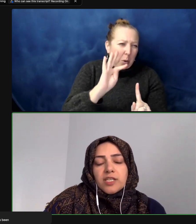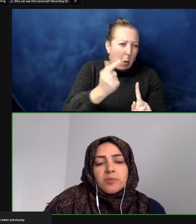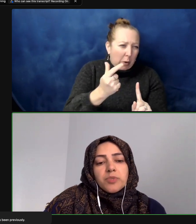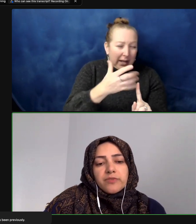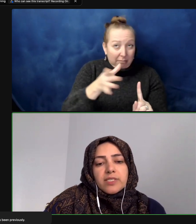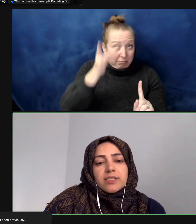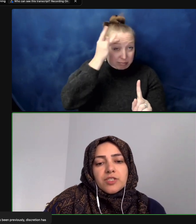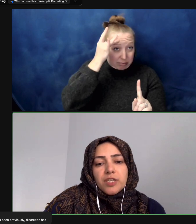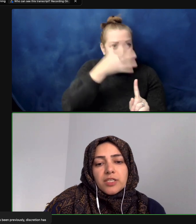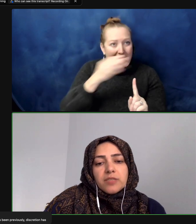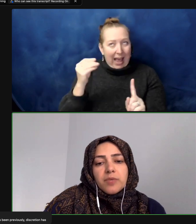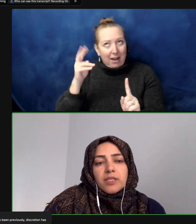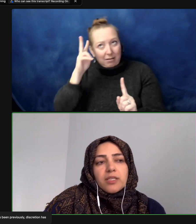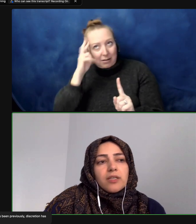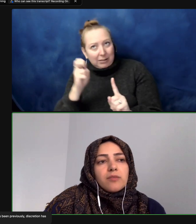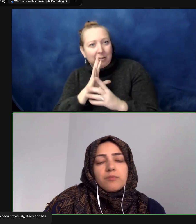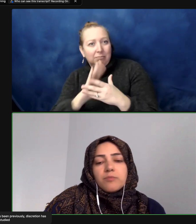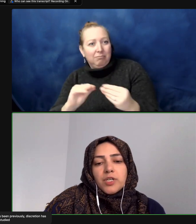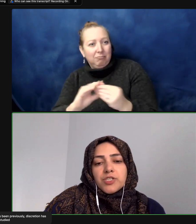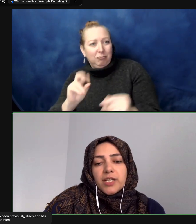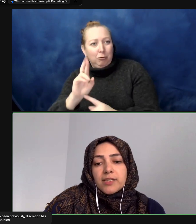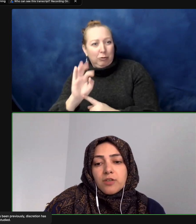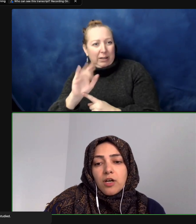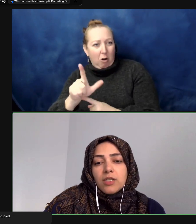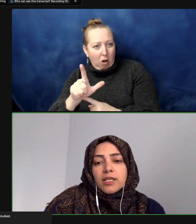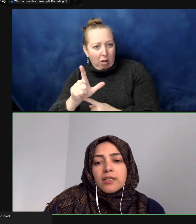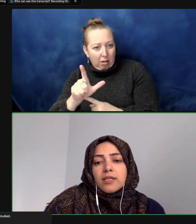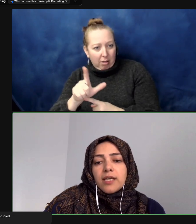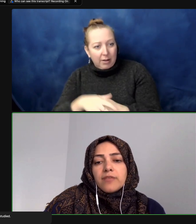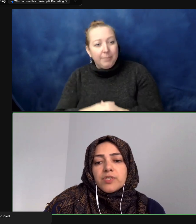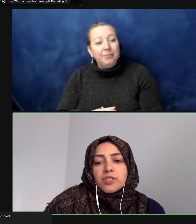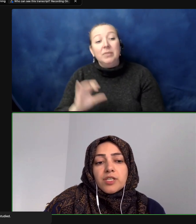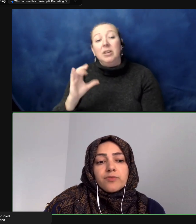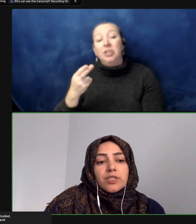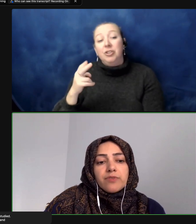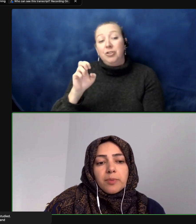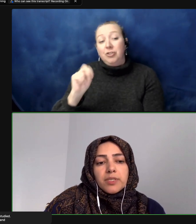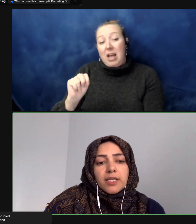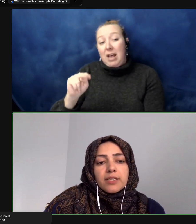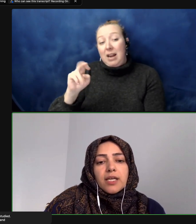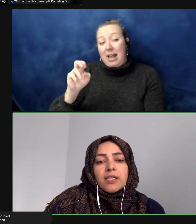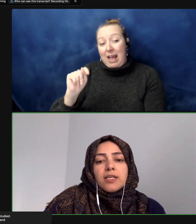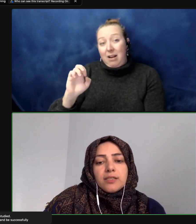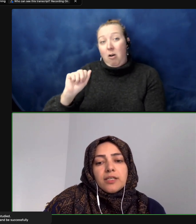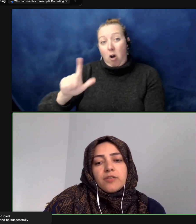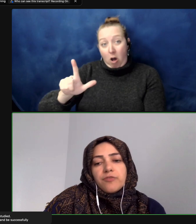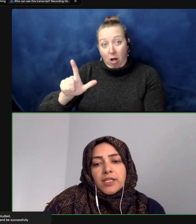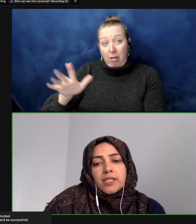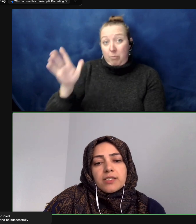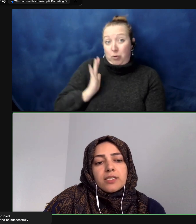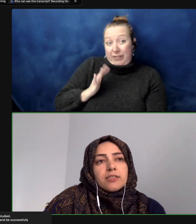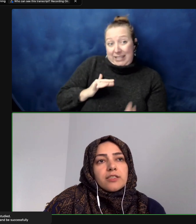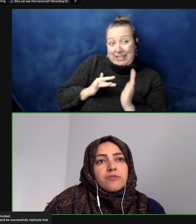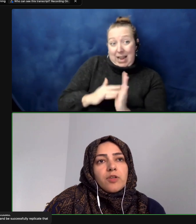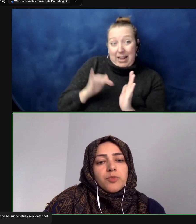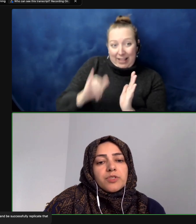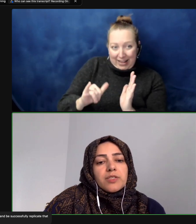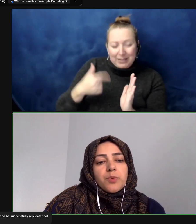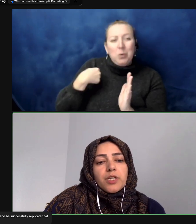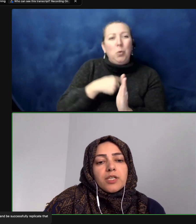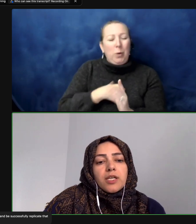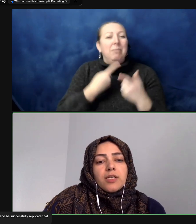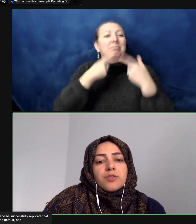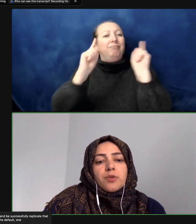this question has been previously studied by Chen et al. And we successfully replicate their findings in the default